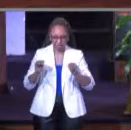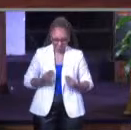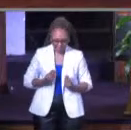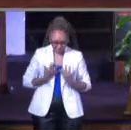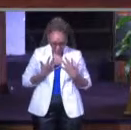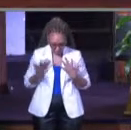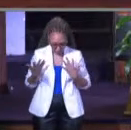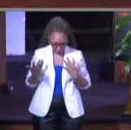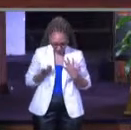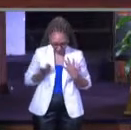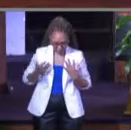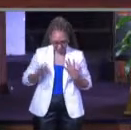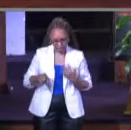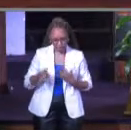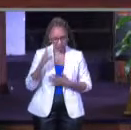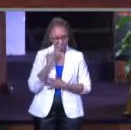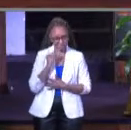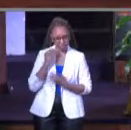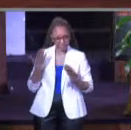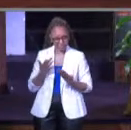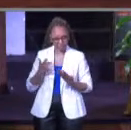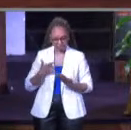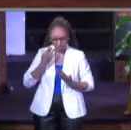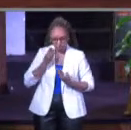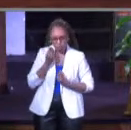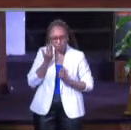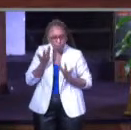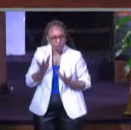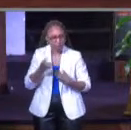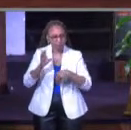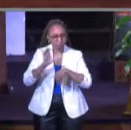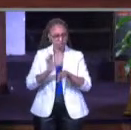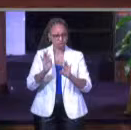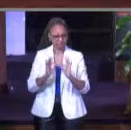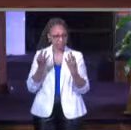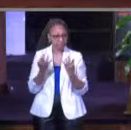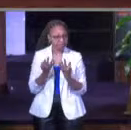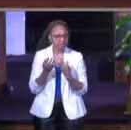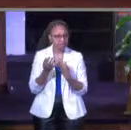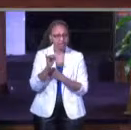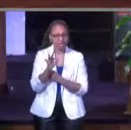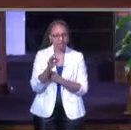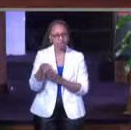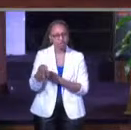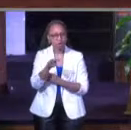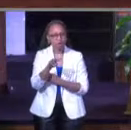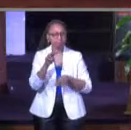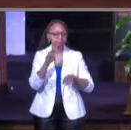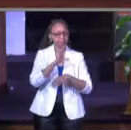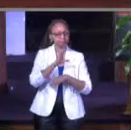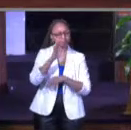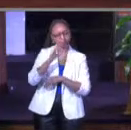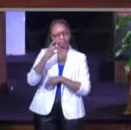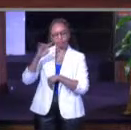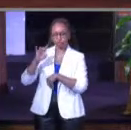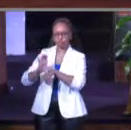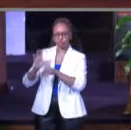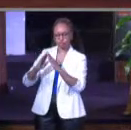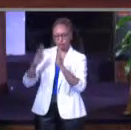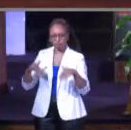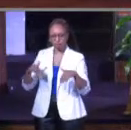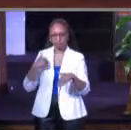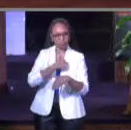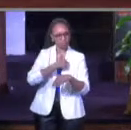you experience and feel the warmth of our church family. If you're looking for a church home, we would love